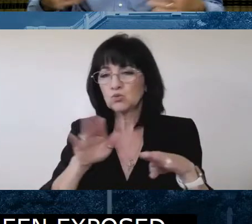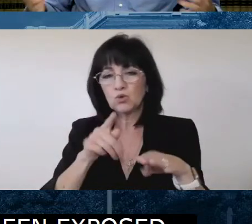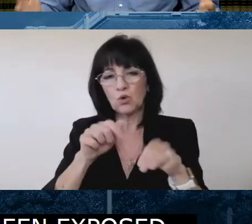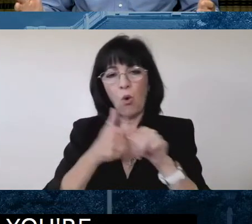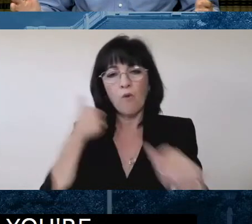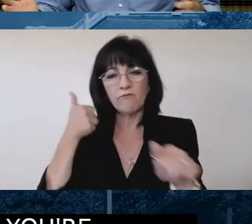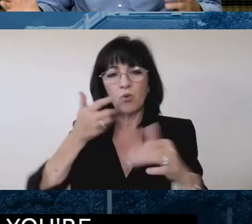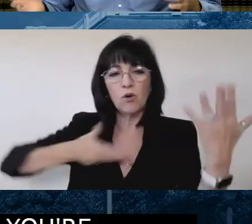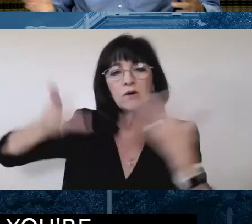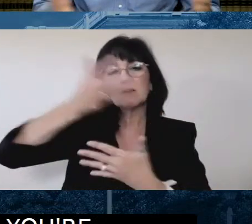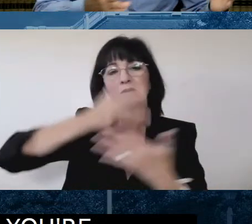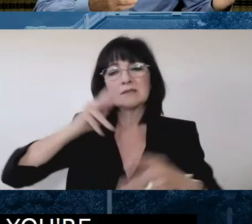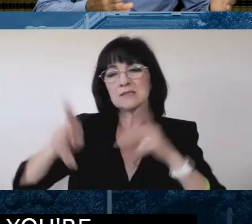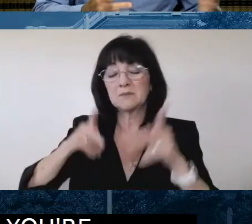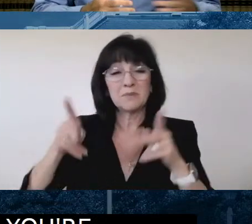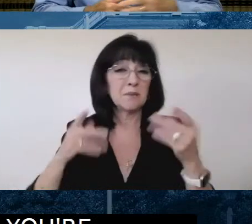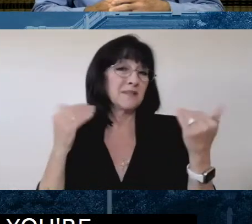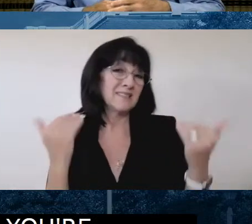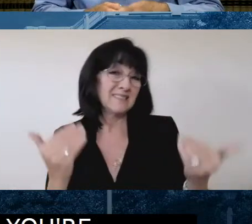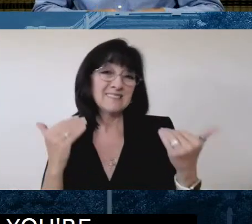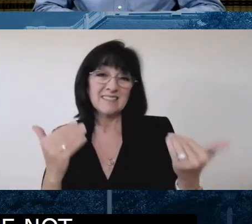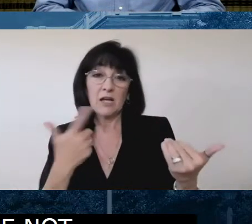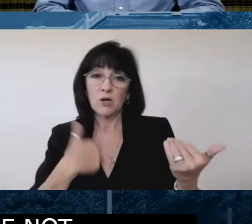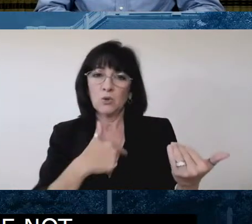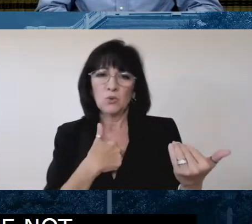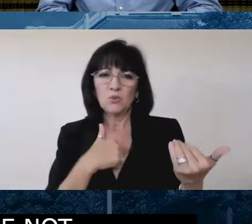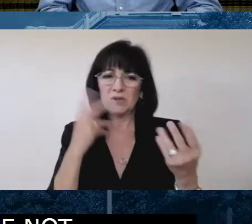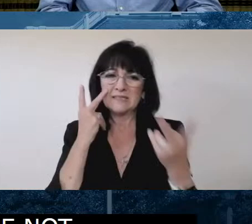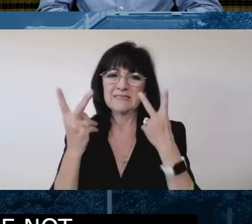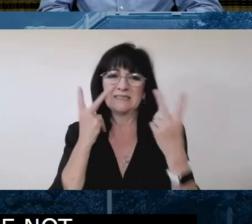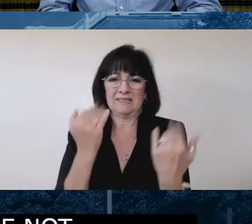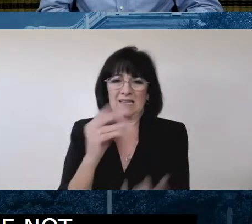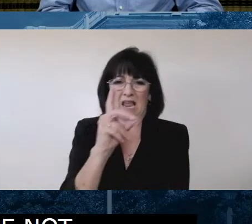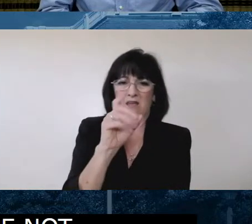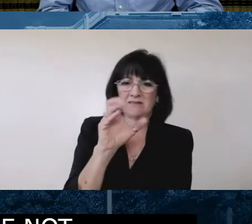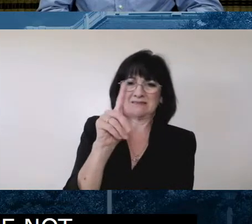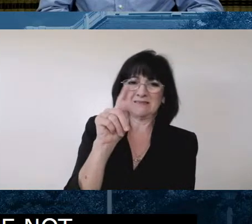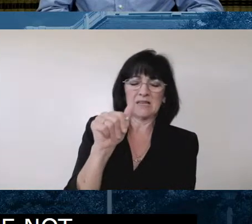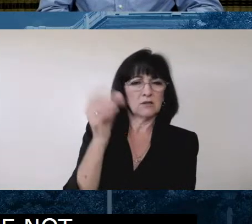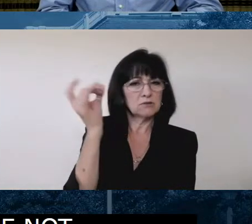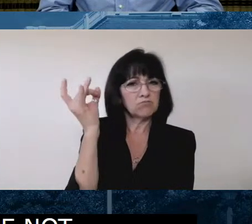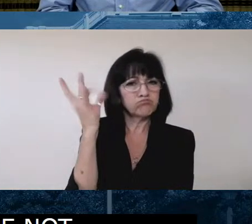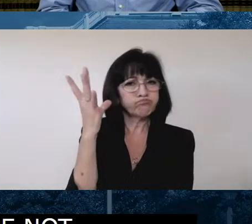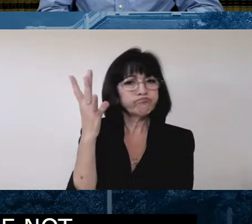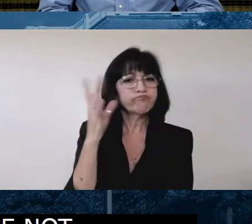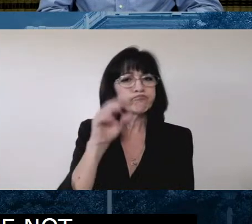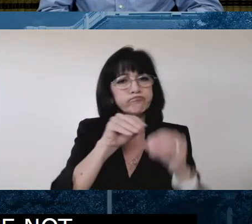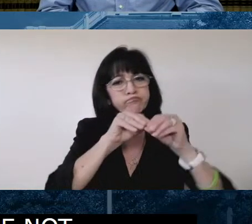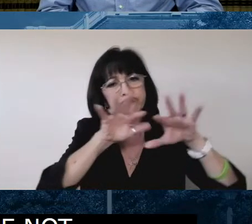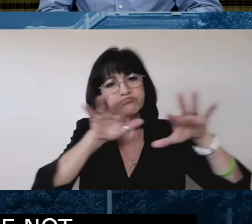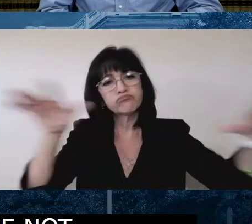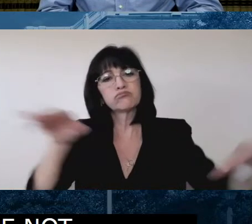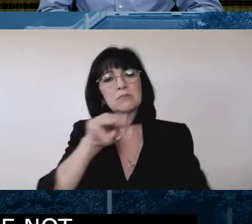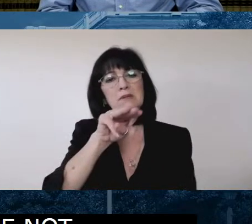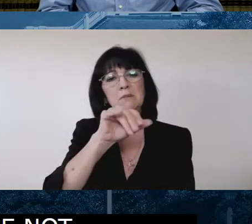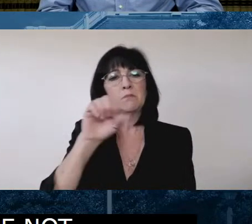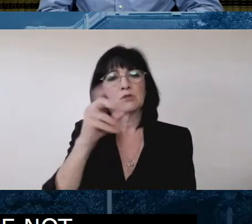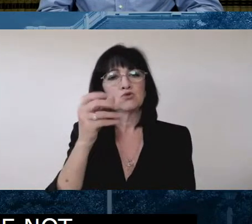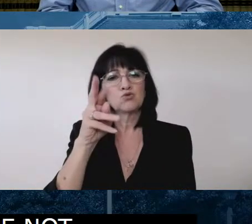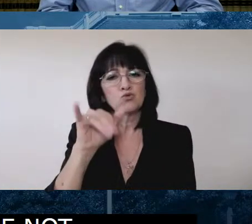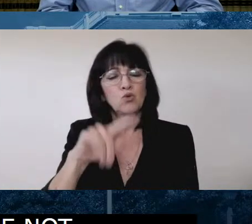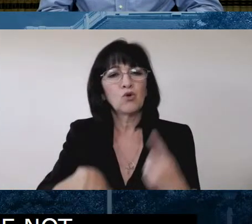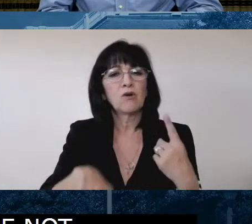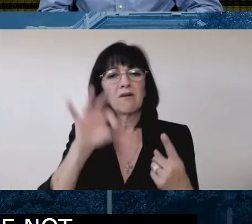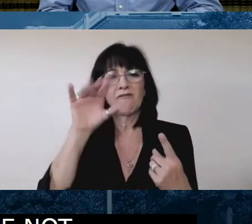seen across the country, we've seen this Delta variant sweep across the country, and some states like Missouri, like Florida, have really been